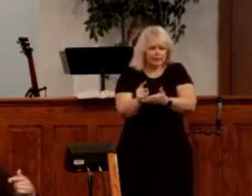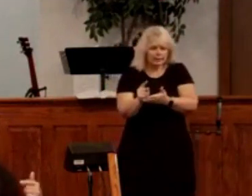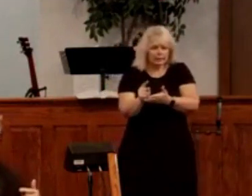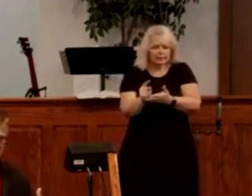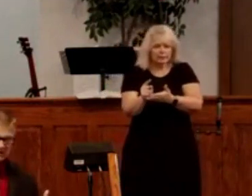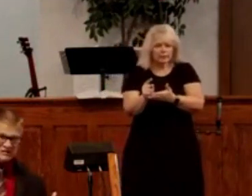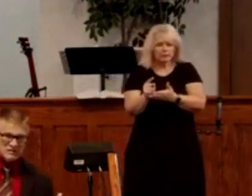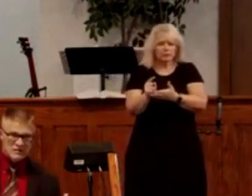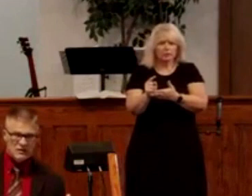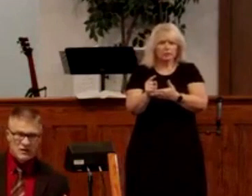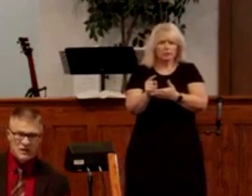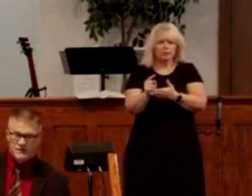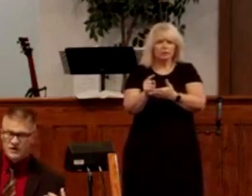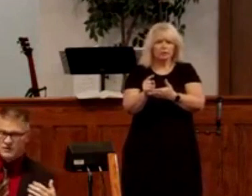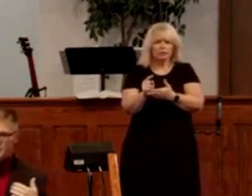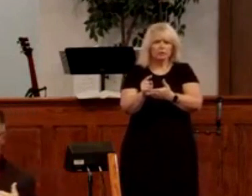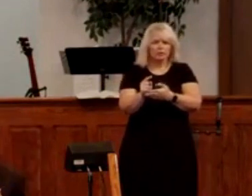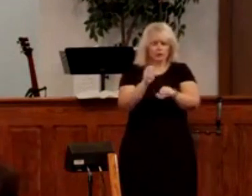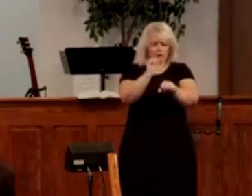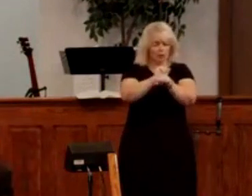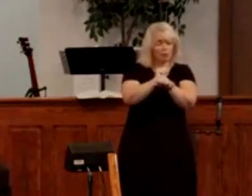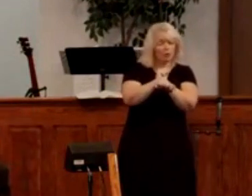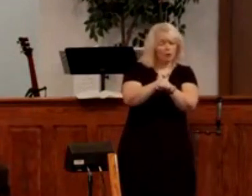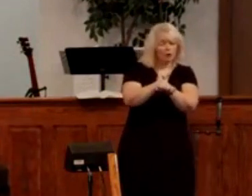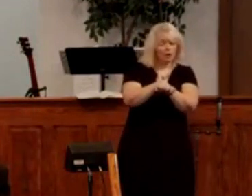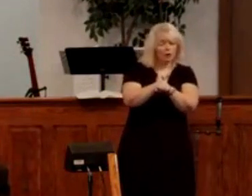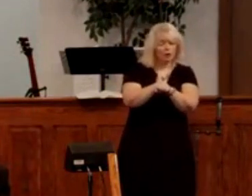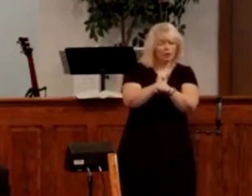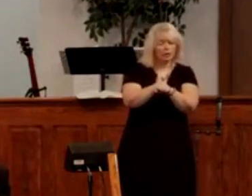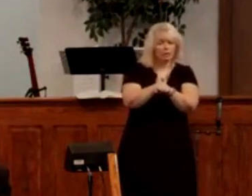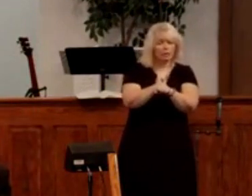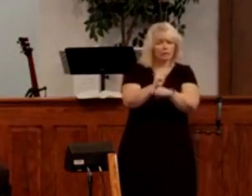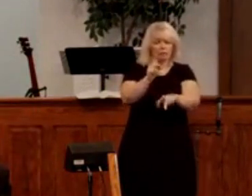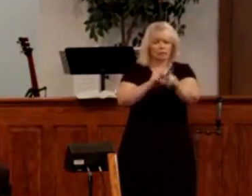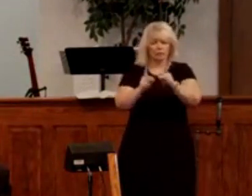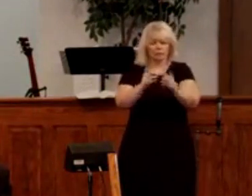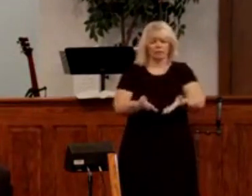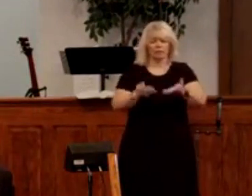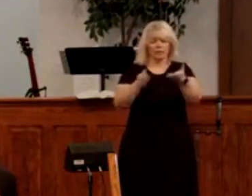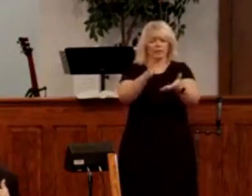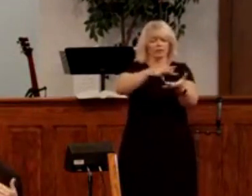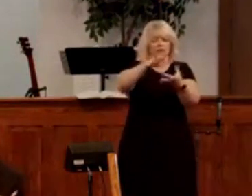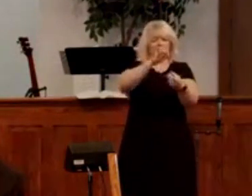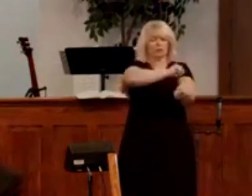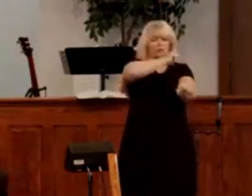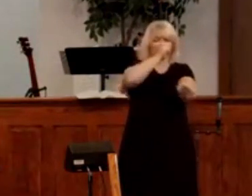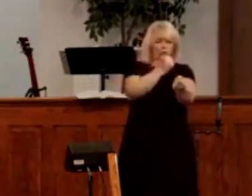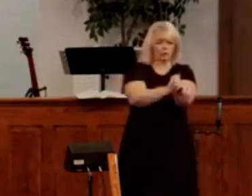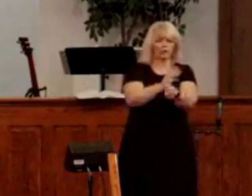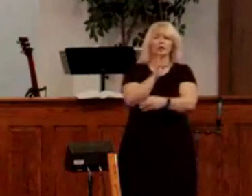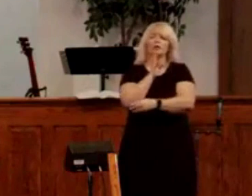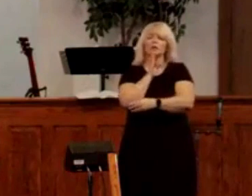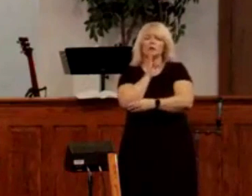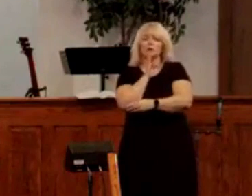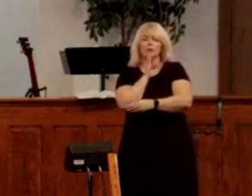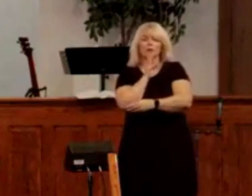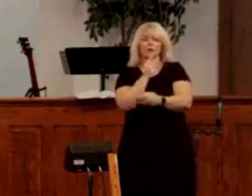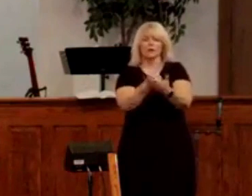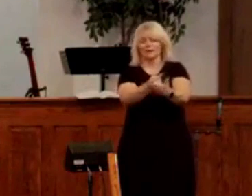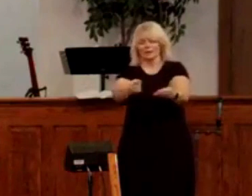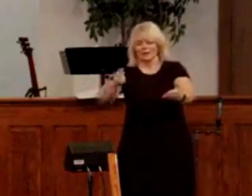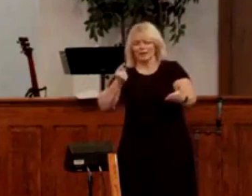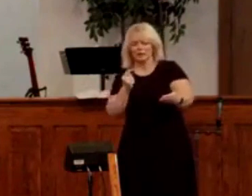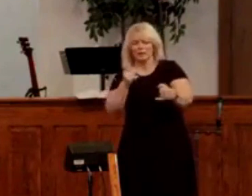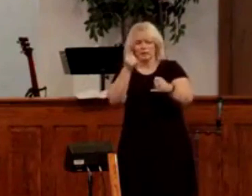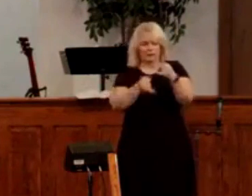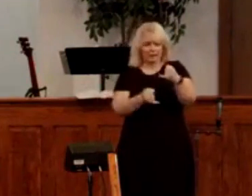the missions of those who have been given spiritual authority in the church. We've been talking about that last week. The very last